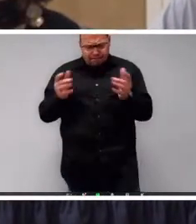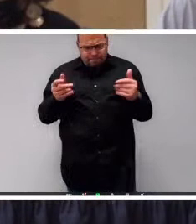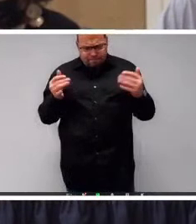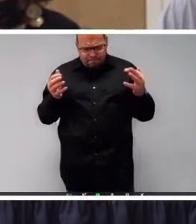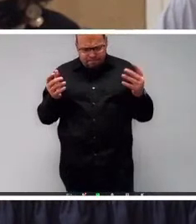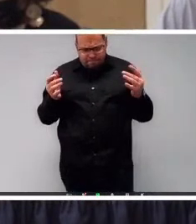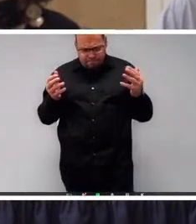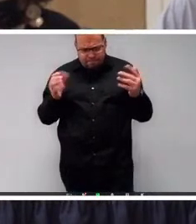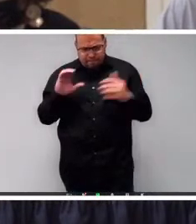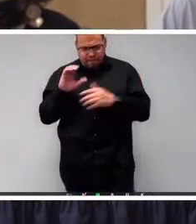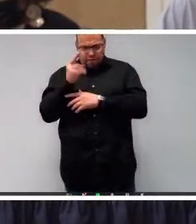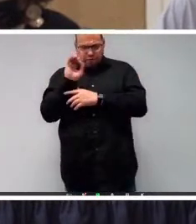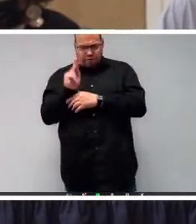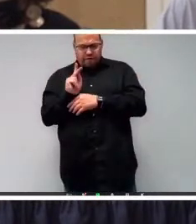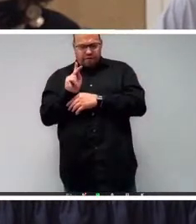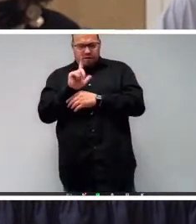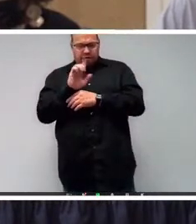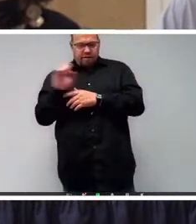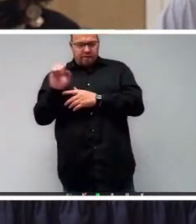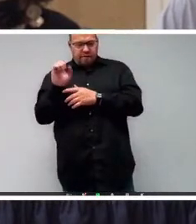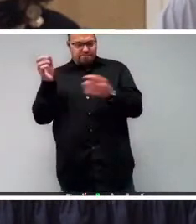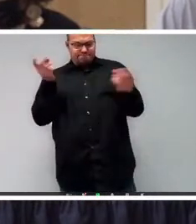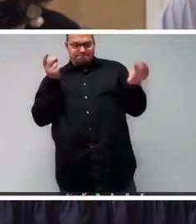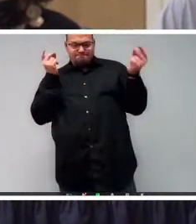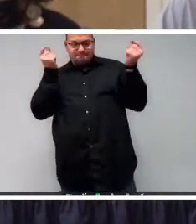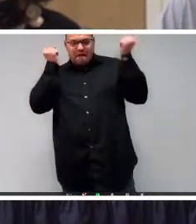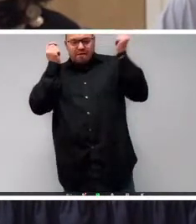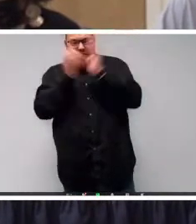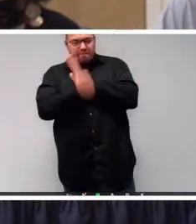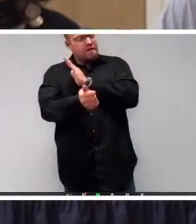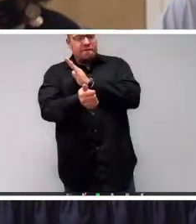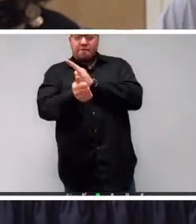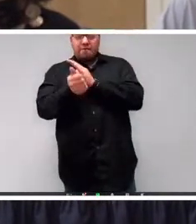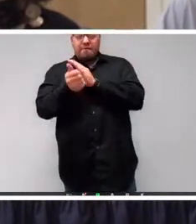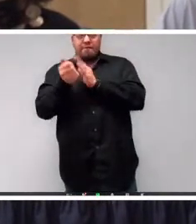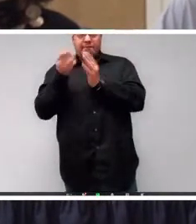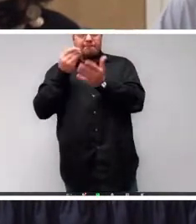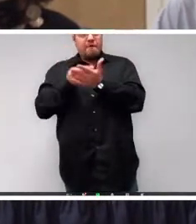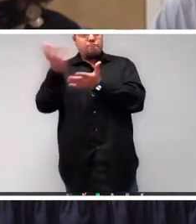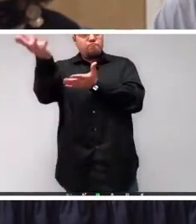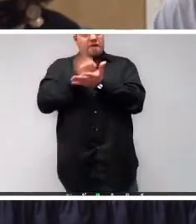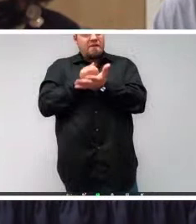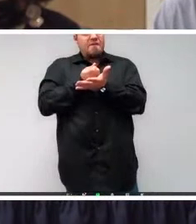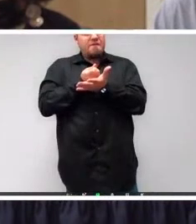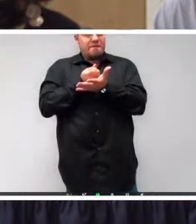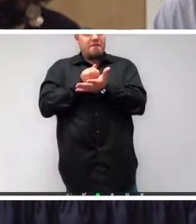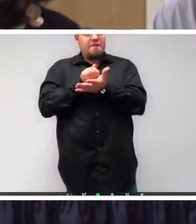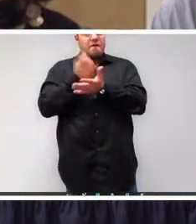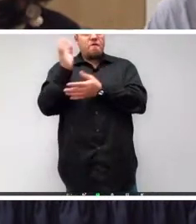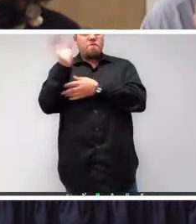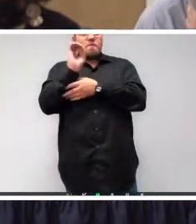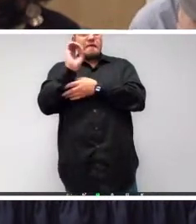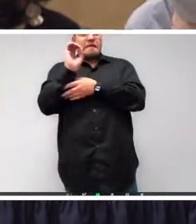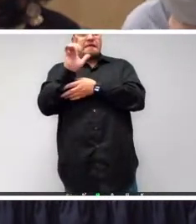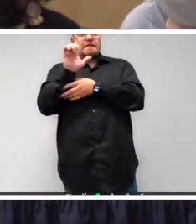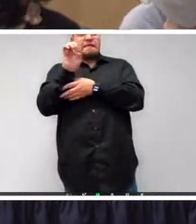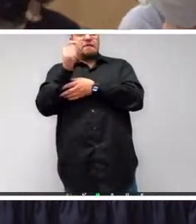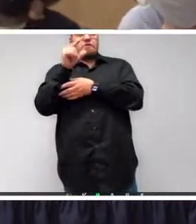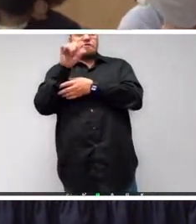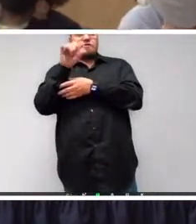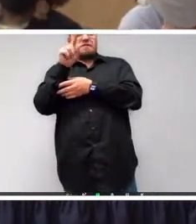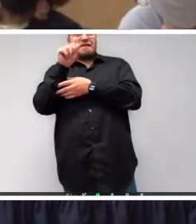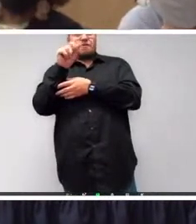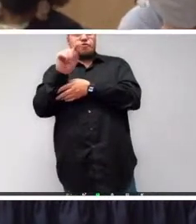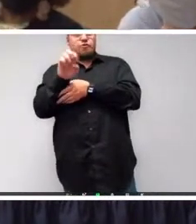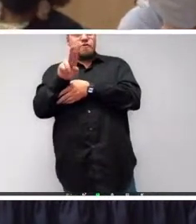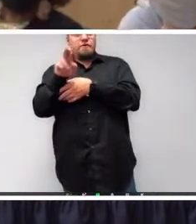Chuck Lee was a master at fundraising as well. Mm-hmm. And the Oregon legislature allocated $1 million